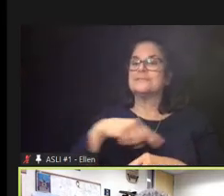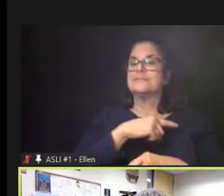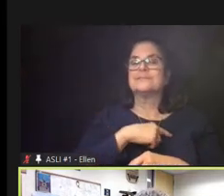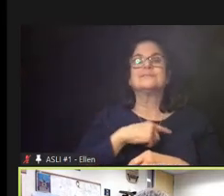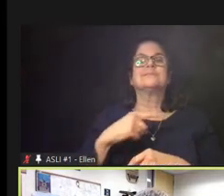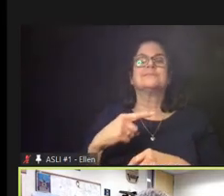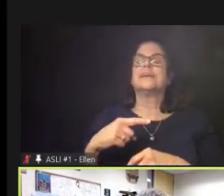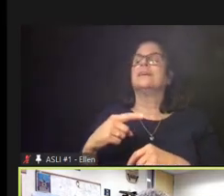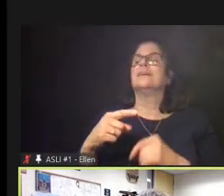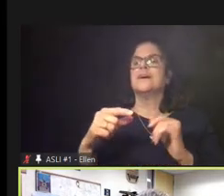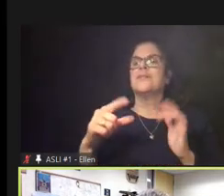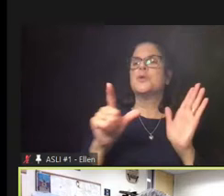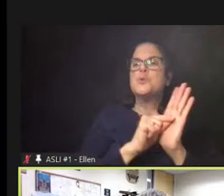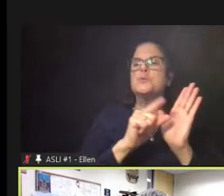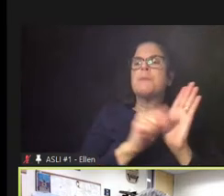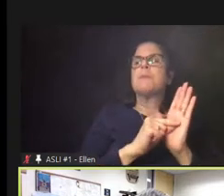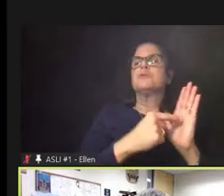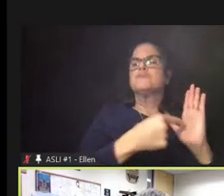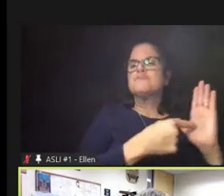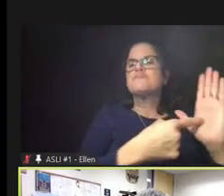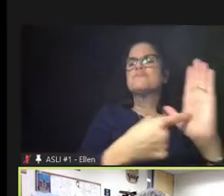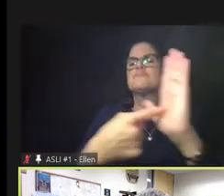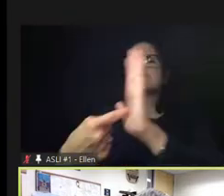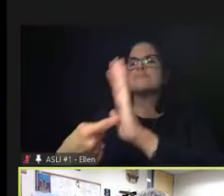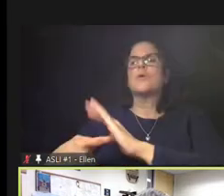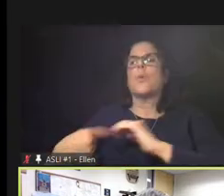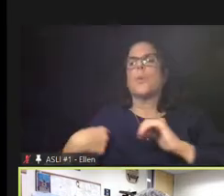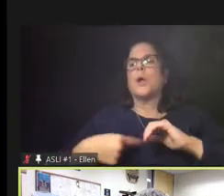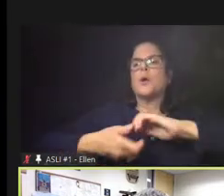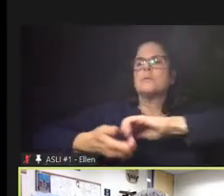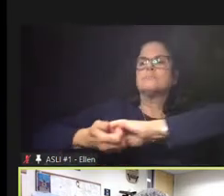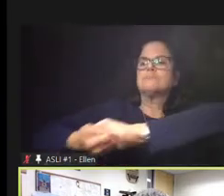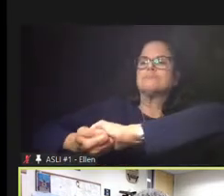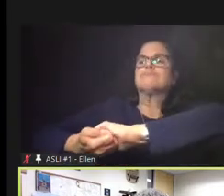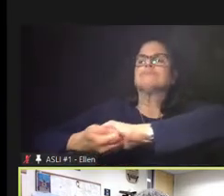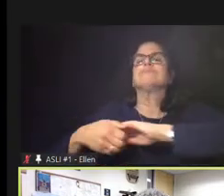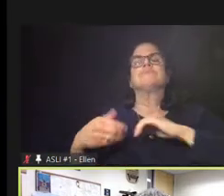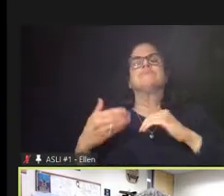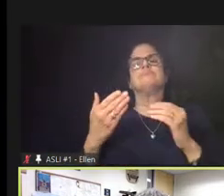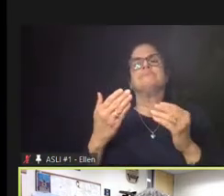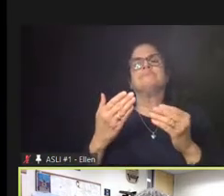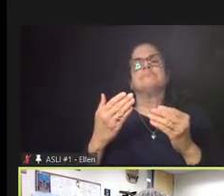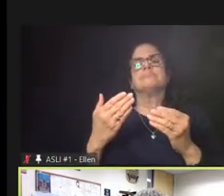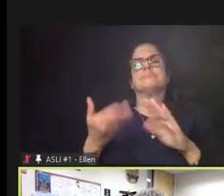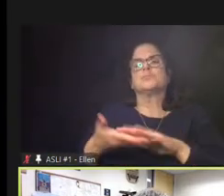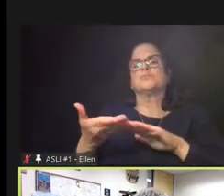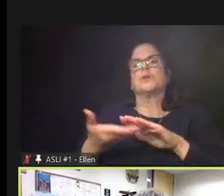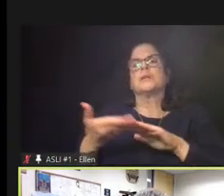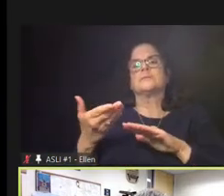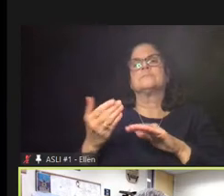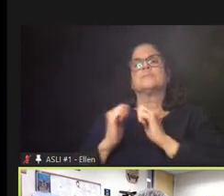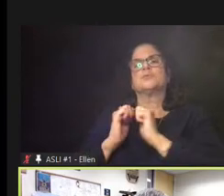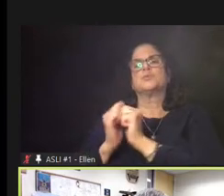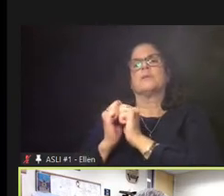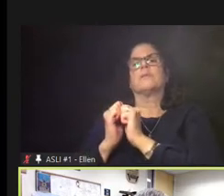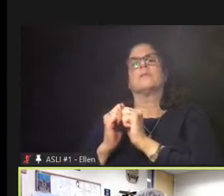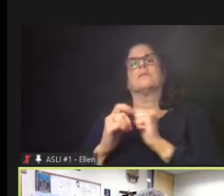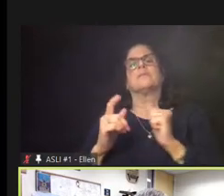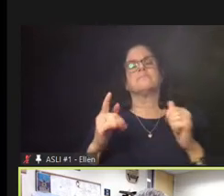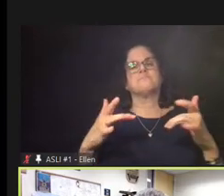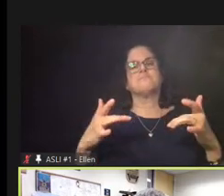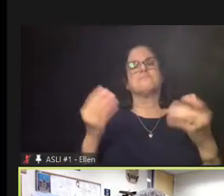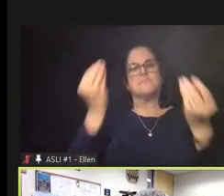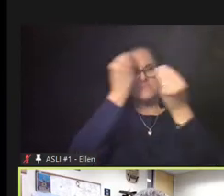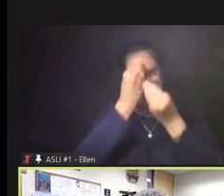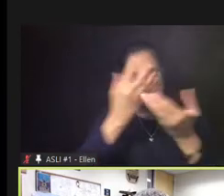outs in the newspaper as of lately. And as we partner with them on this project and participate in some of the oversight of it, I wanted to share some of the updates as it comes up on a